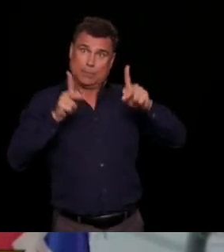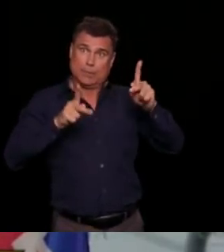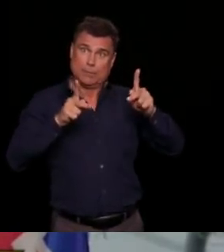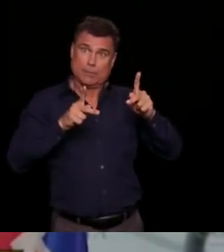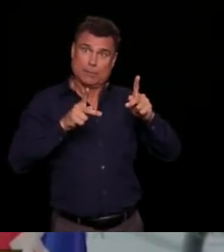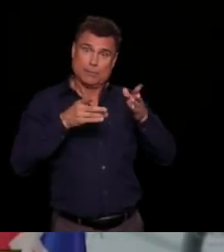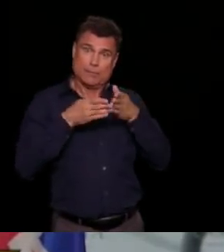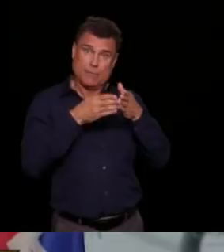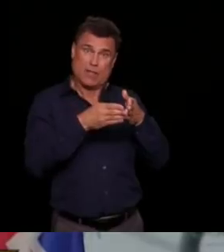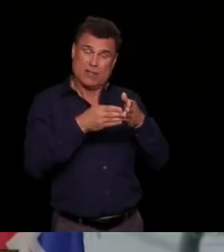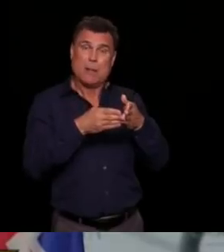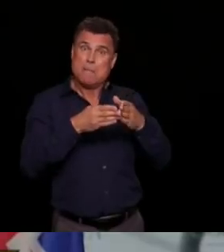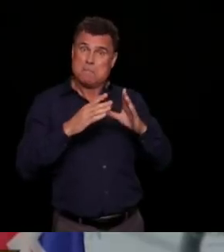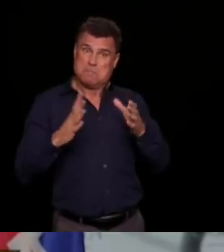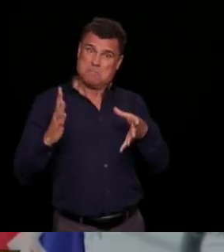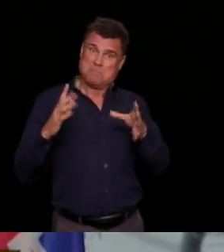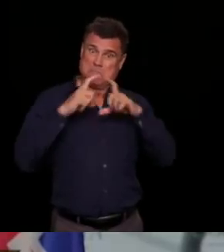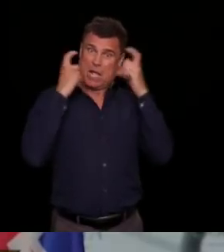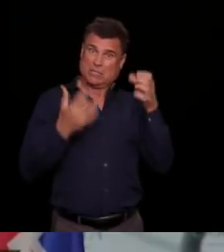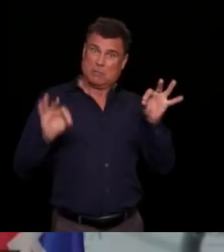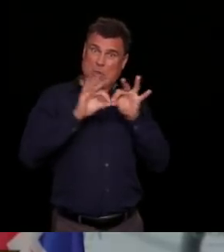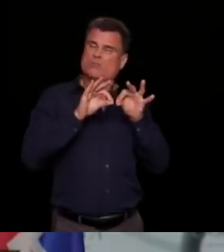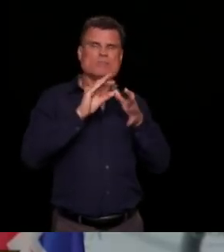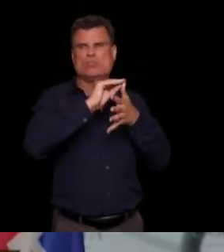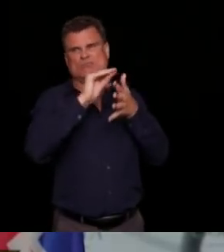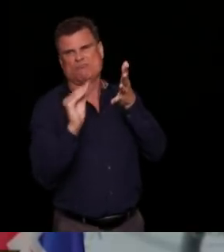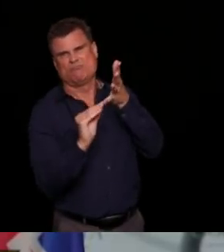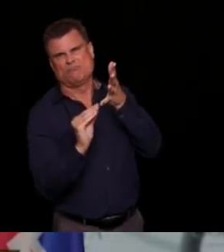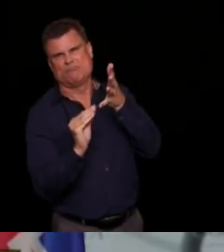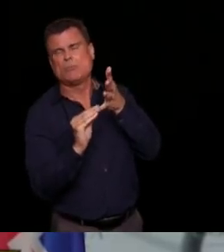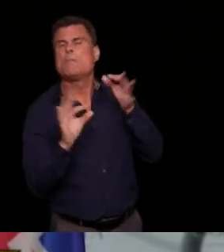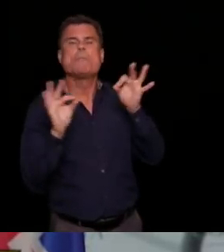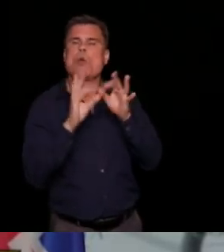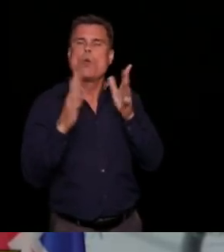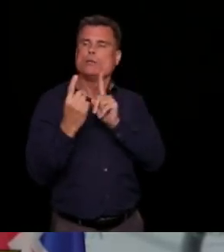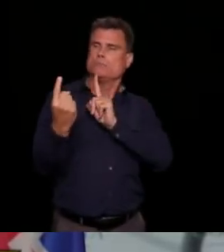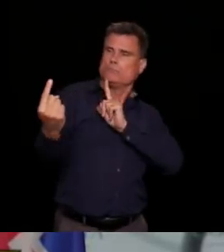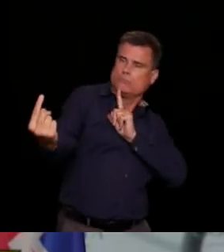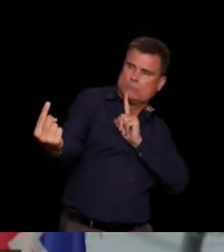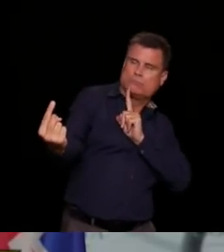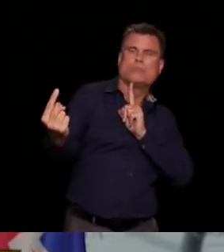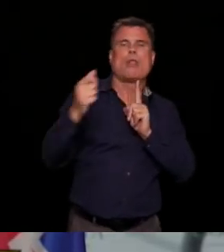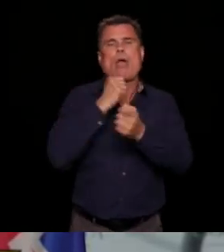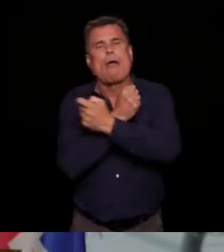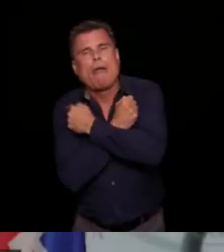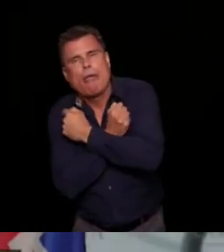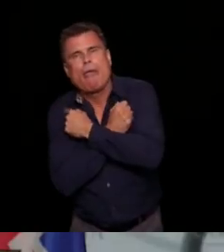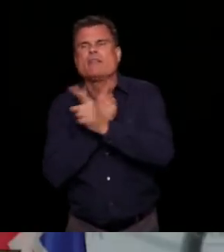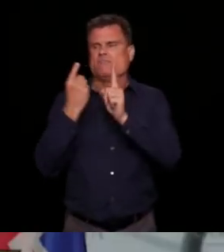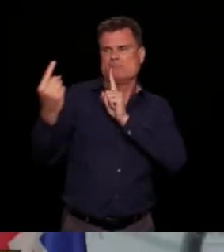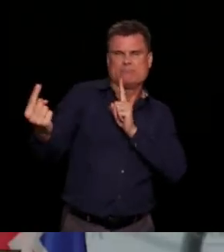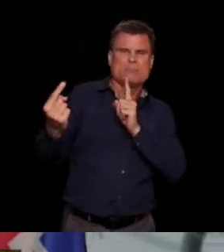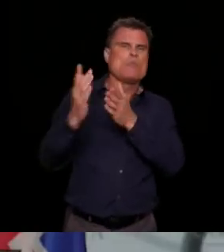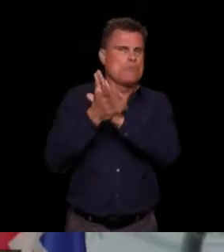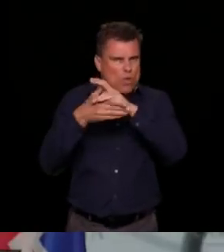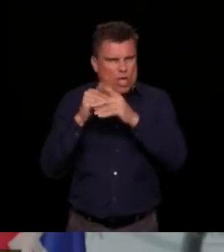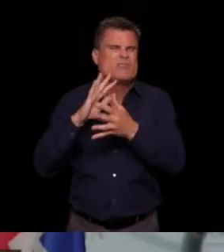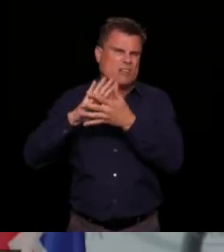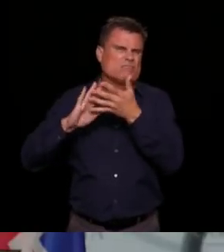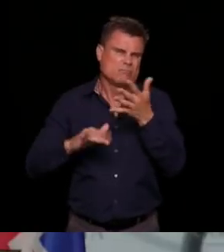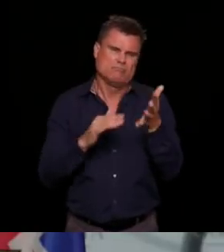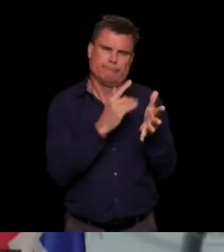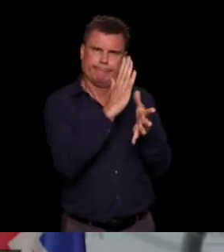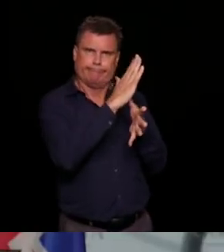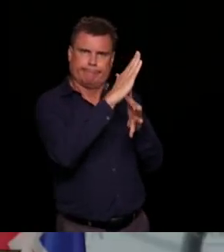visible sign that people and organizations choose to implement. And so, in the